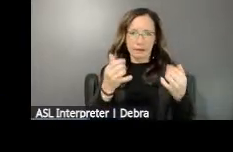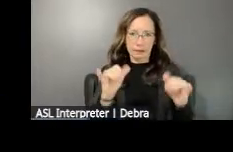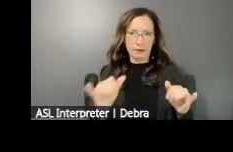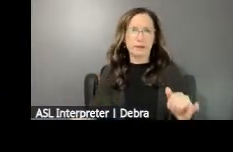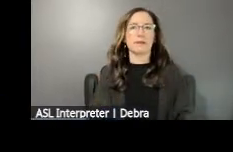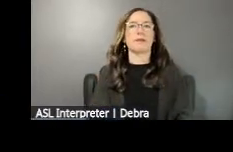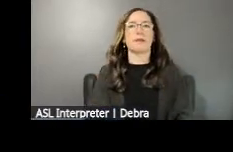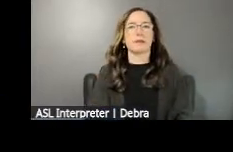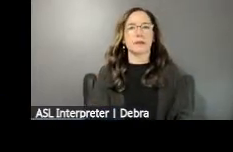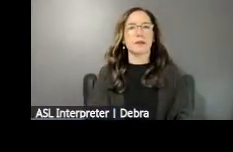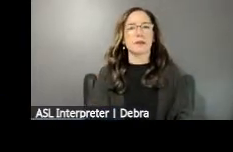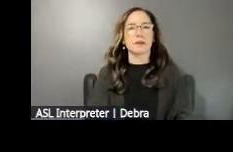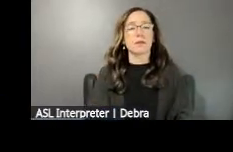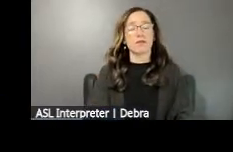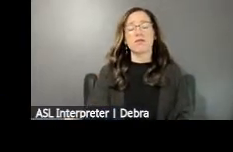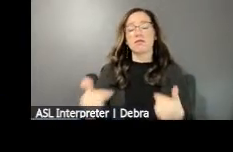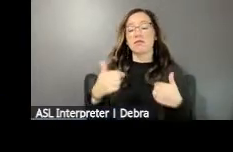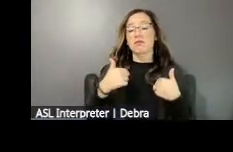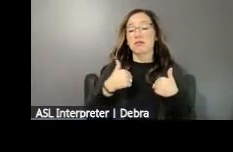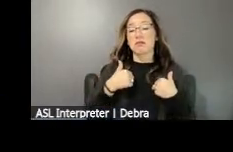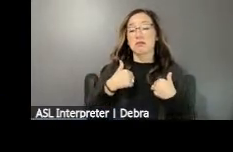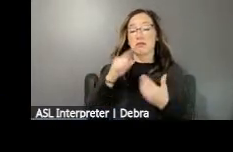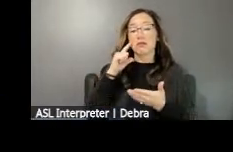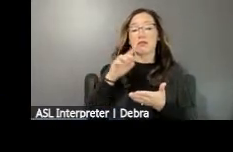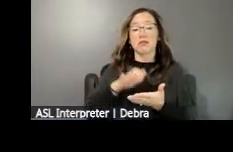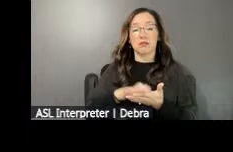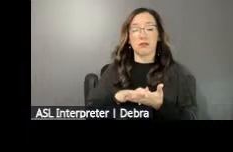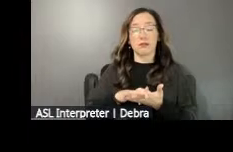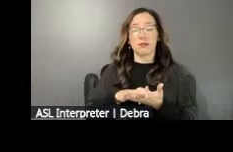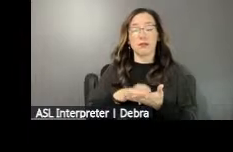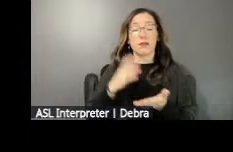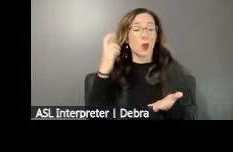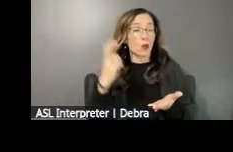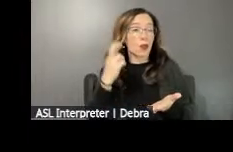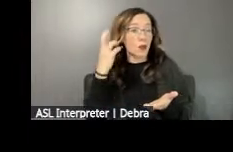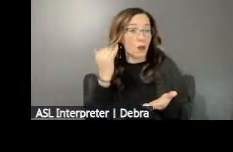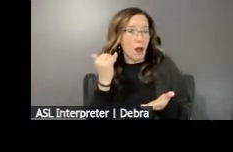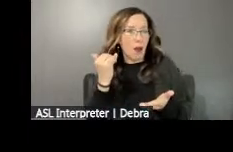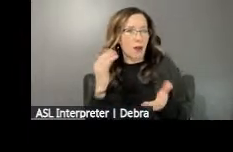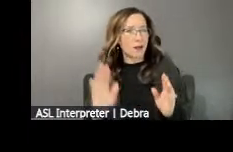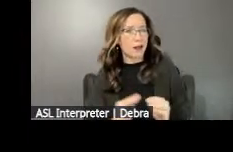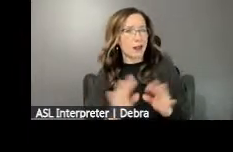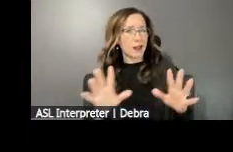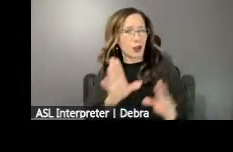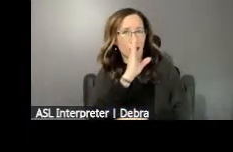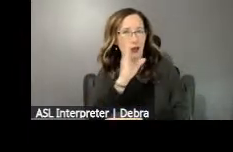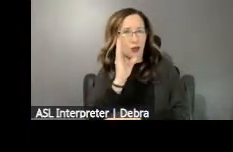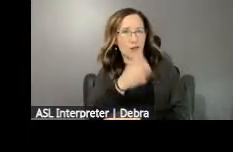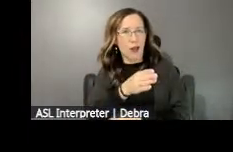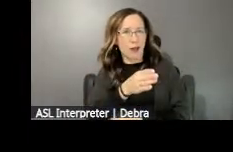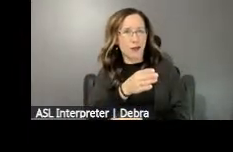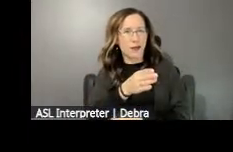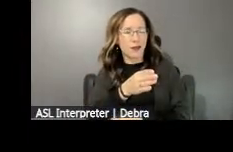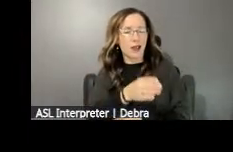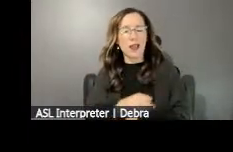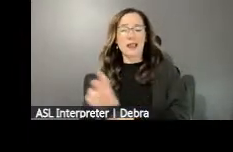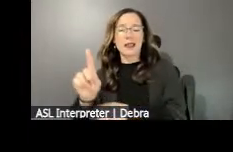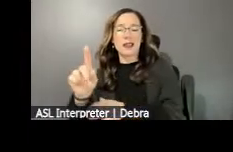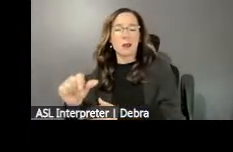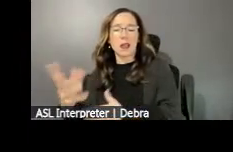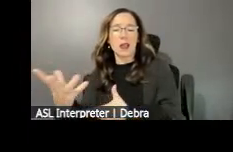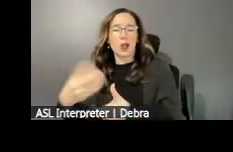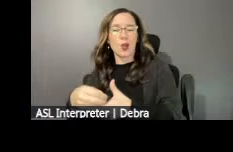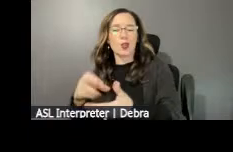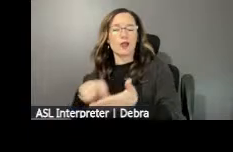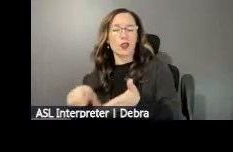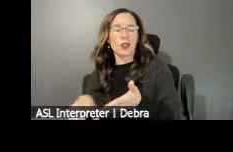In part, I believe that that's because there are clear and direct lines between disability inclusive research